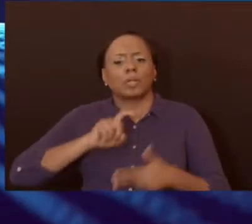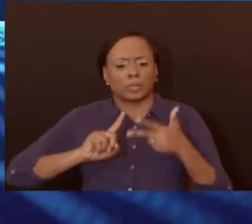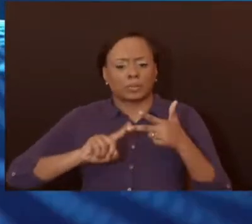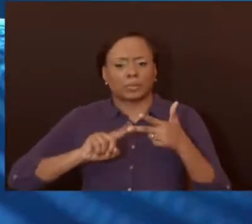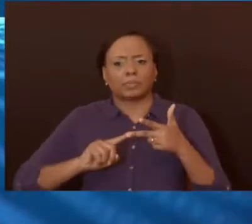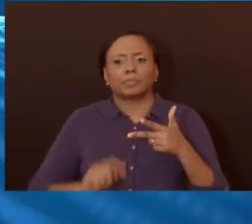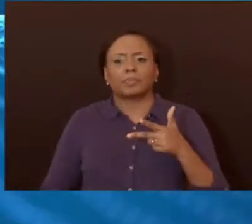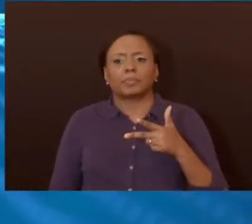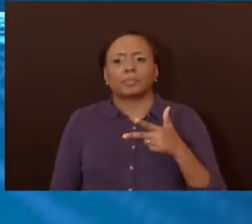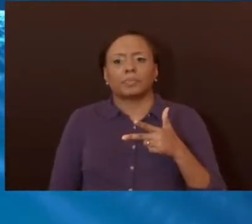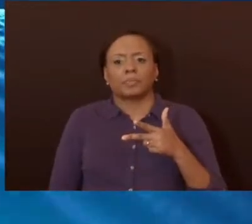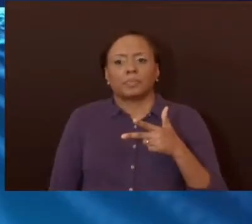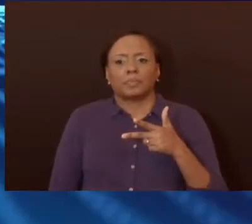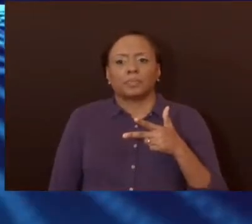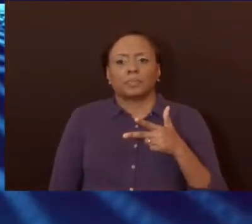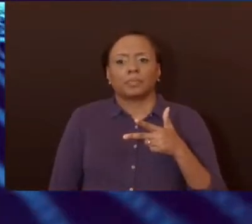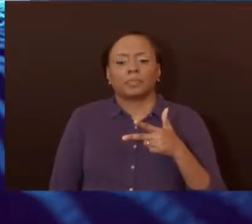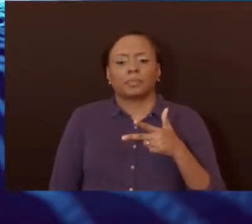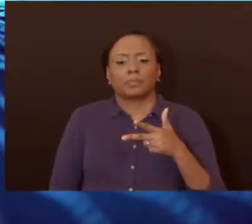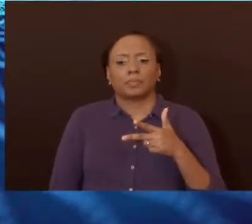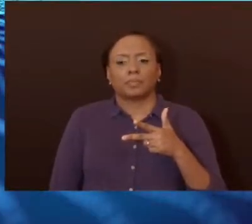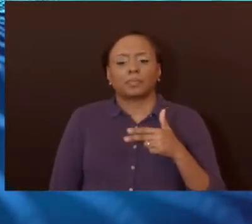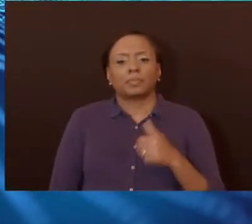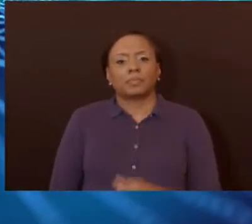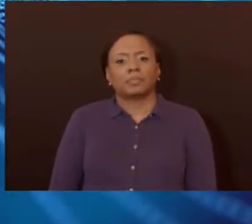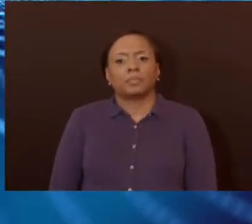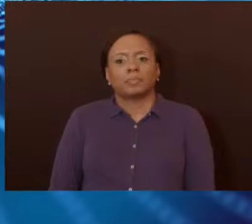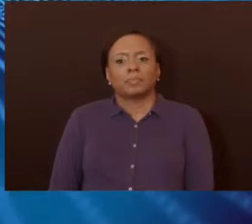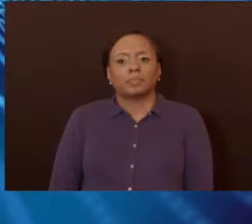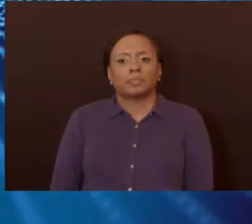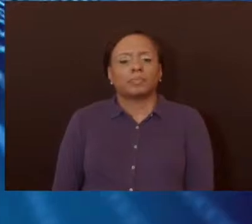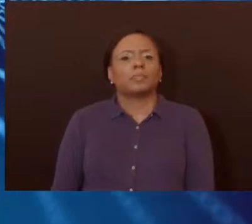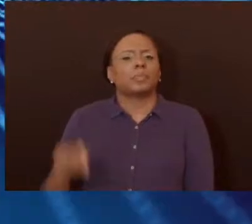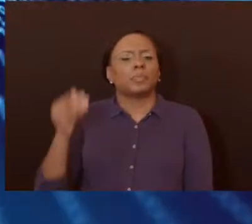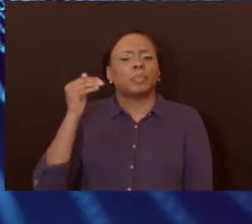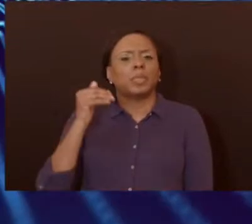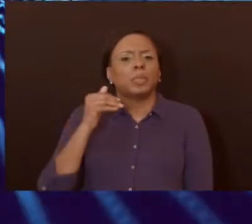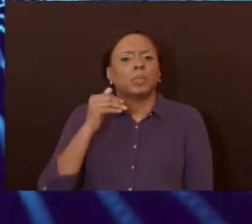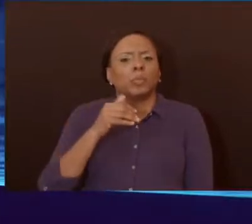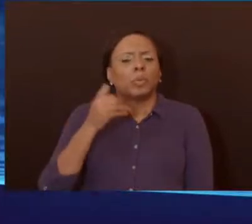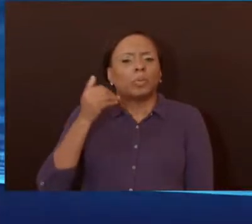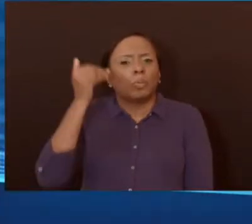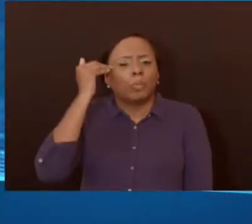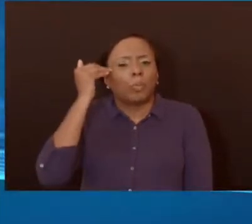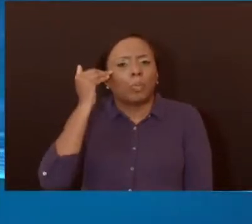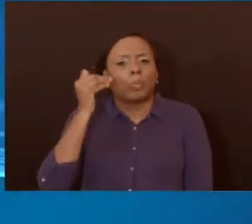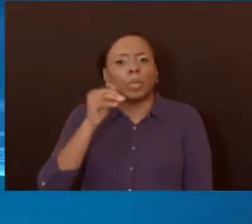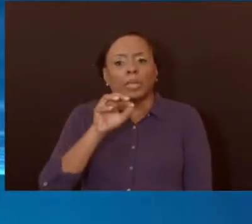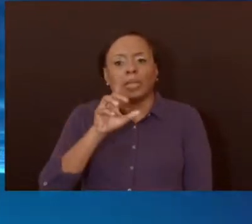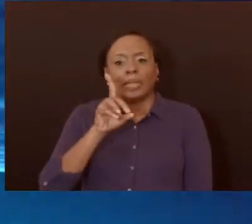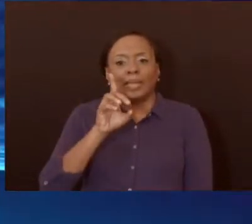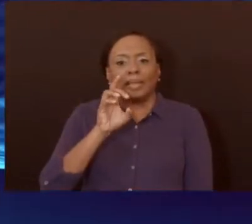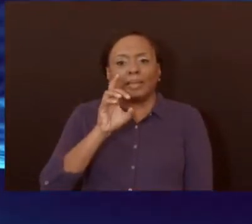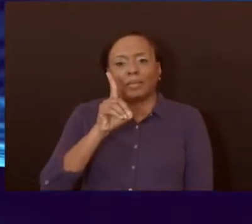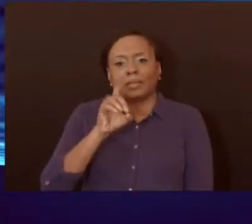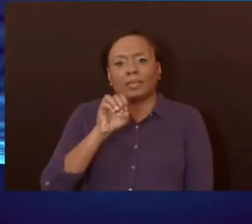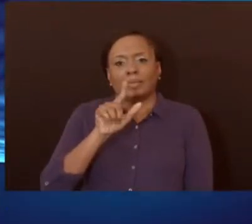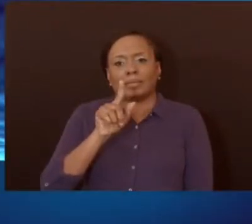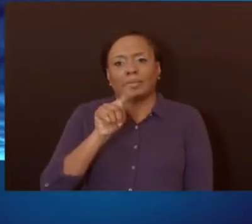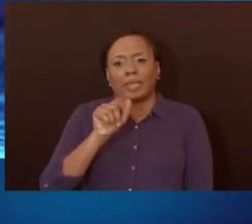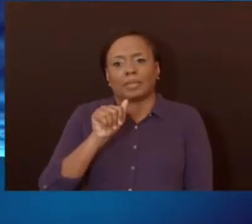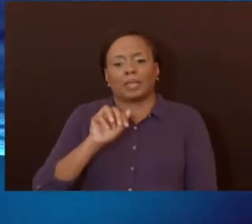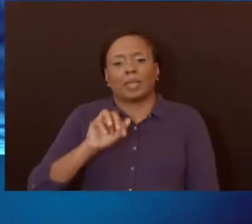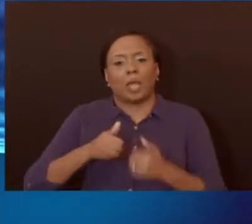exponential nature that the Delta variant spreads, can you tell us if